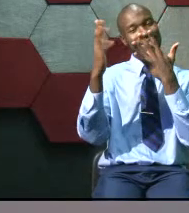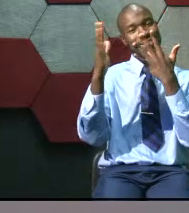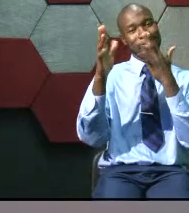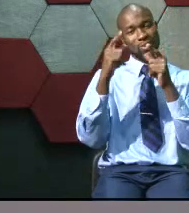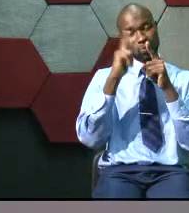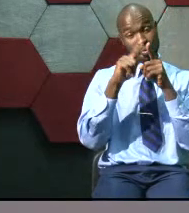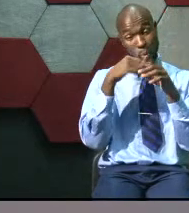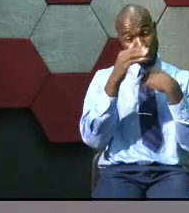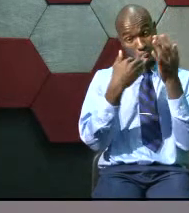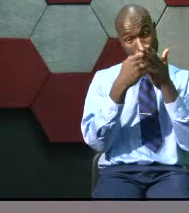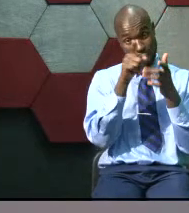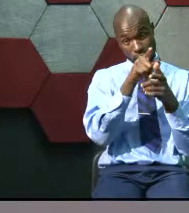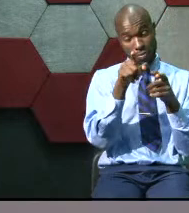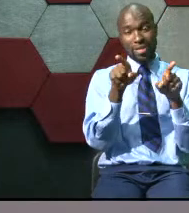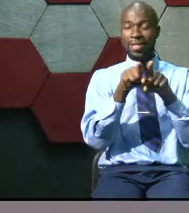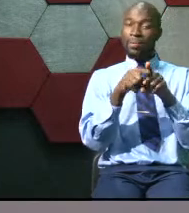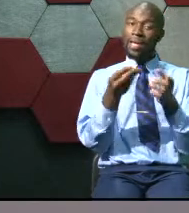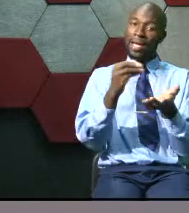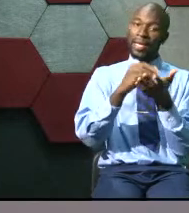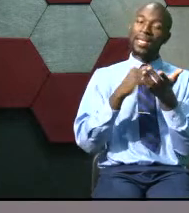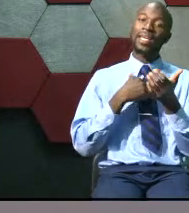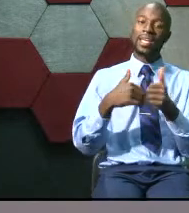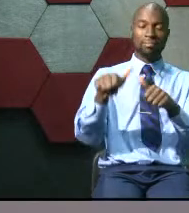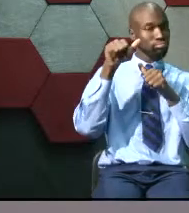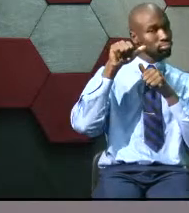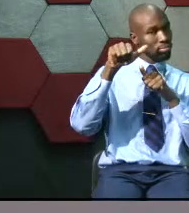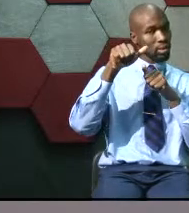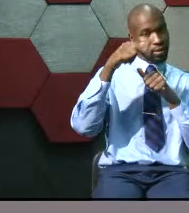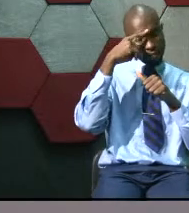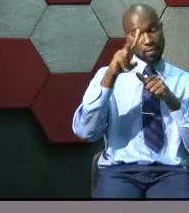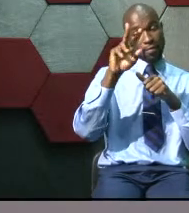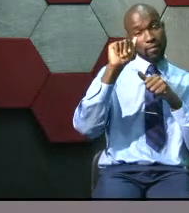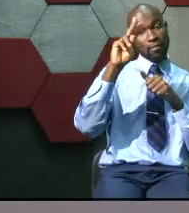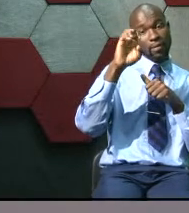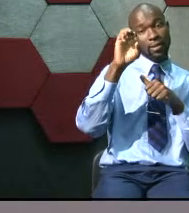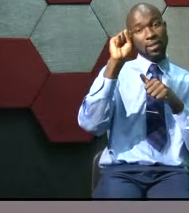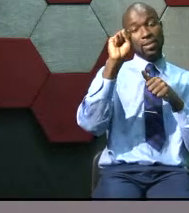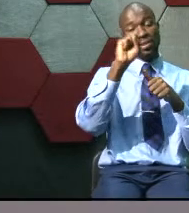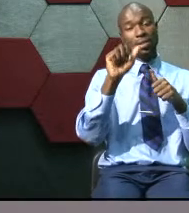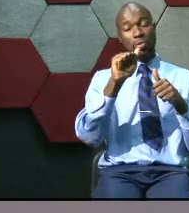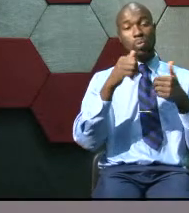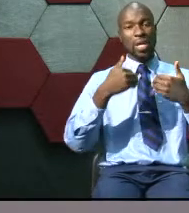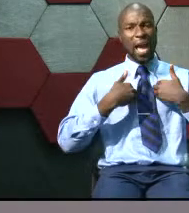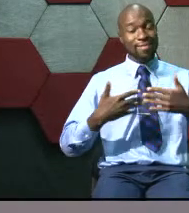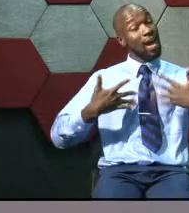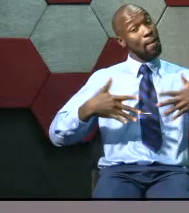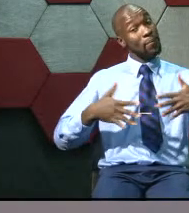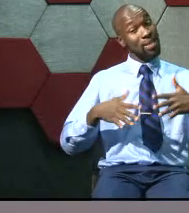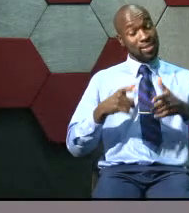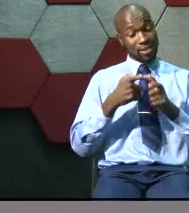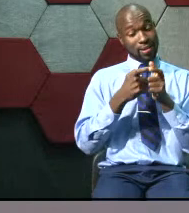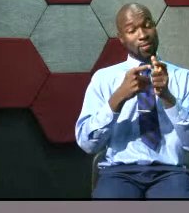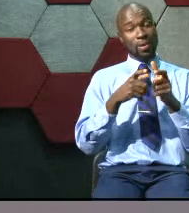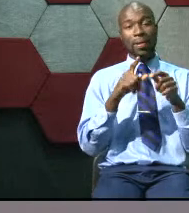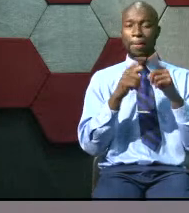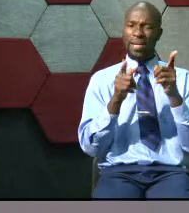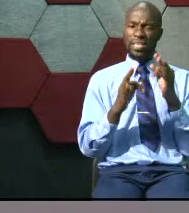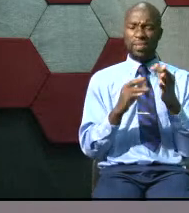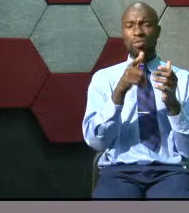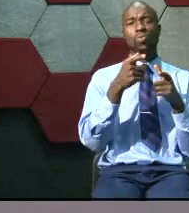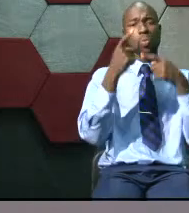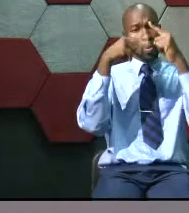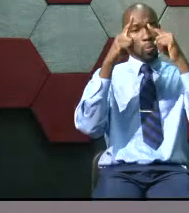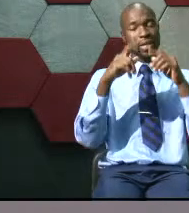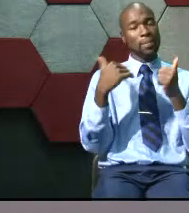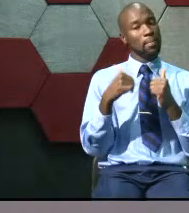Congratulations to all of you, and again, kudos. As Vanessa mentioned, there's some amazing awards that you win, but you know, even if you didn't win some of